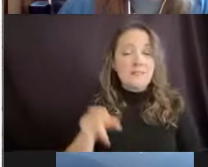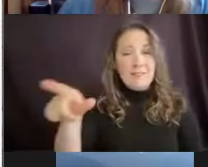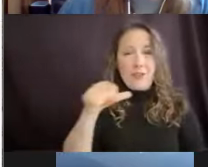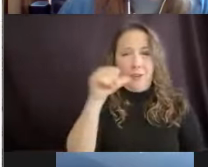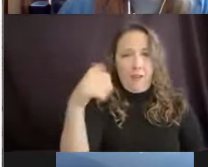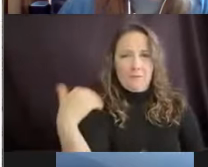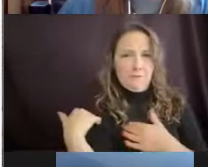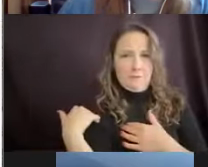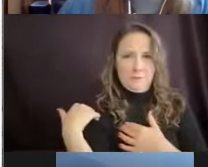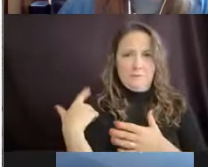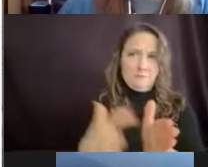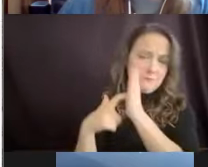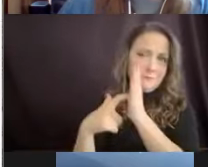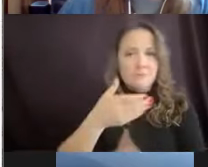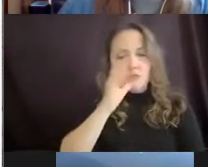drink the tea.